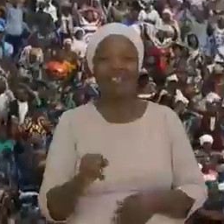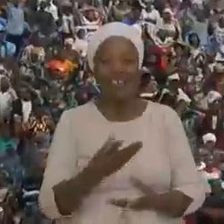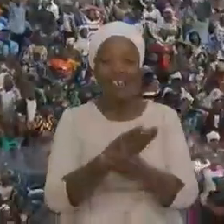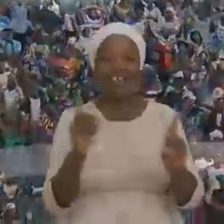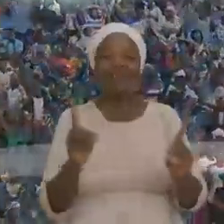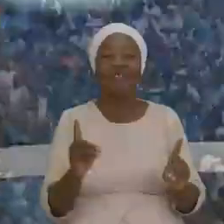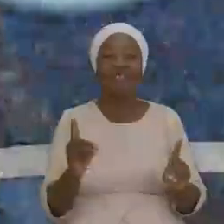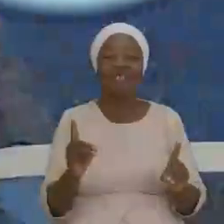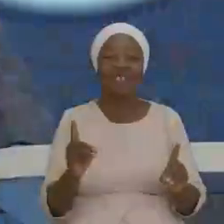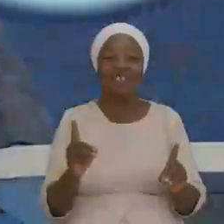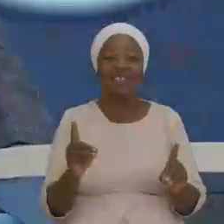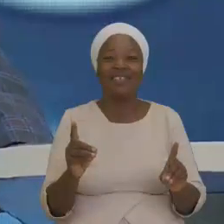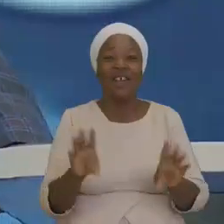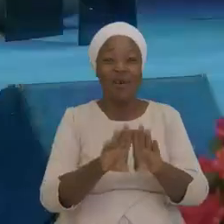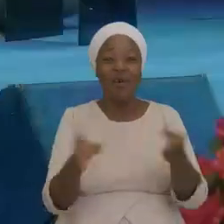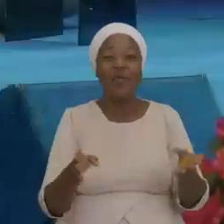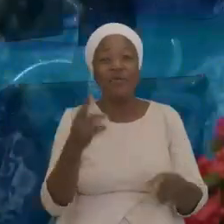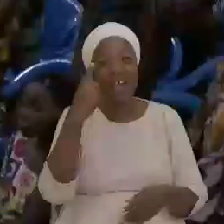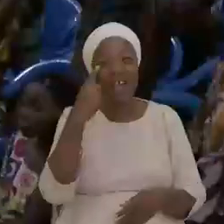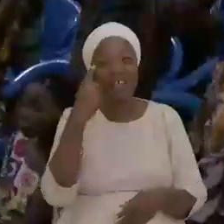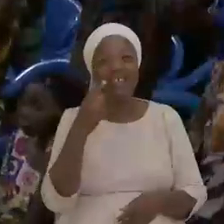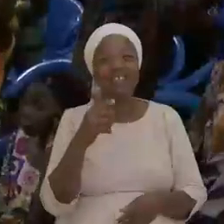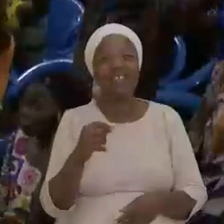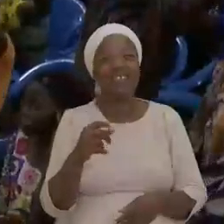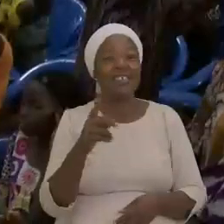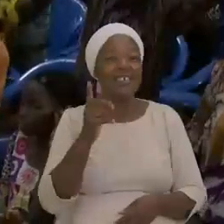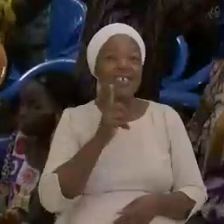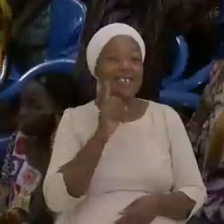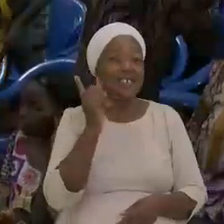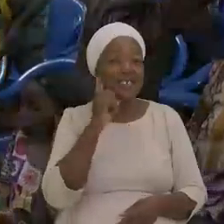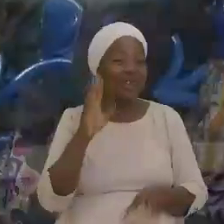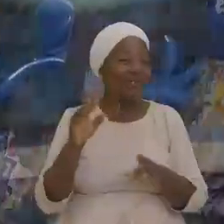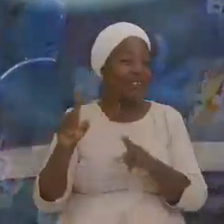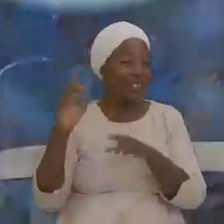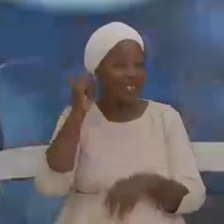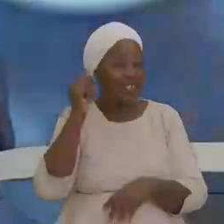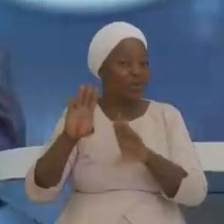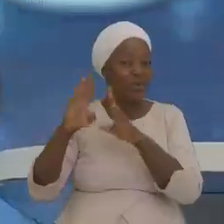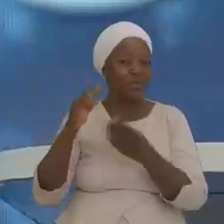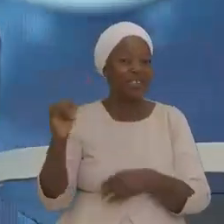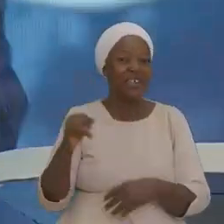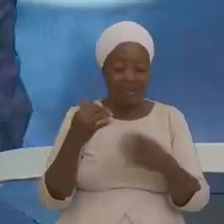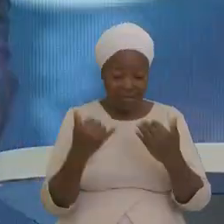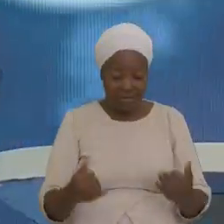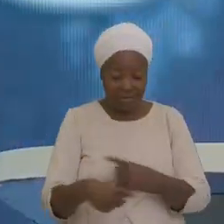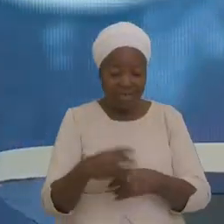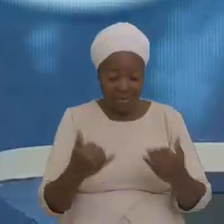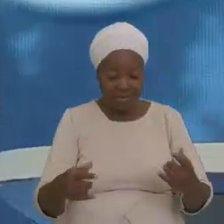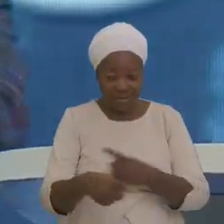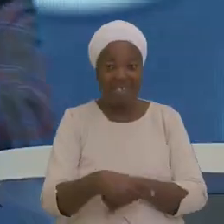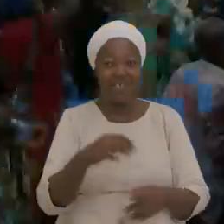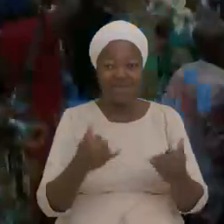deliverance, open eyes, deaf ears opening. Today, aujourd'hui, pour